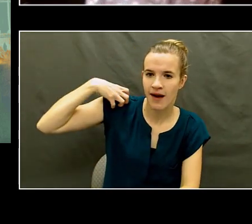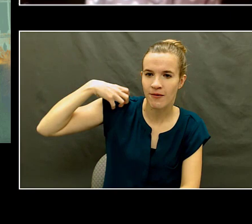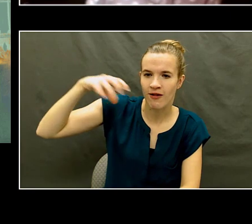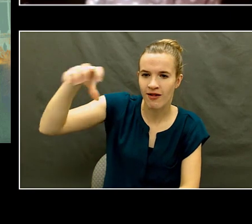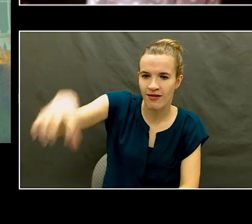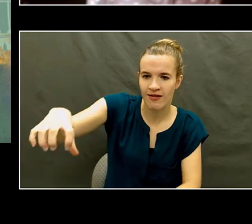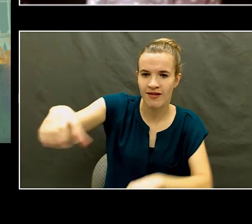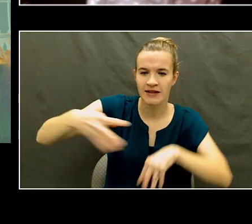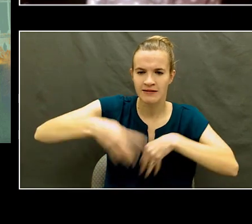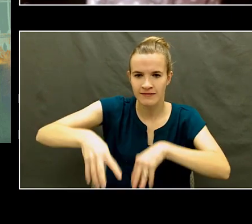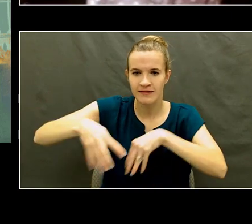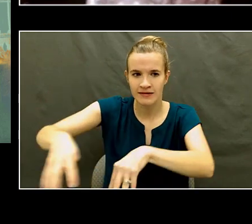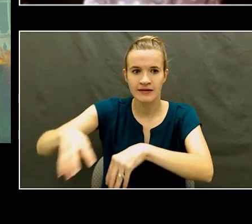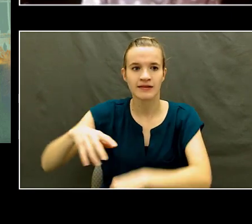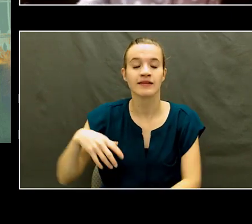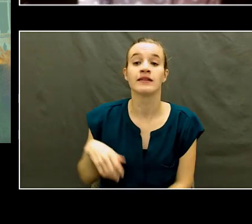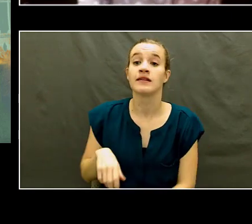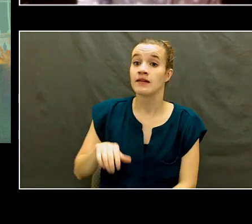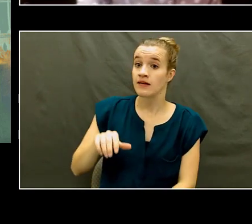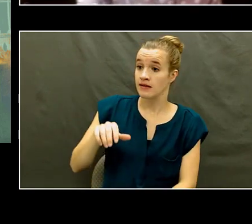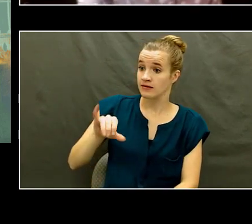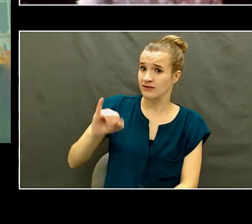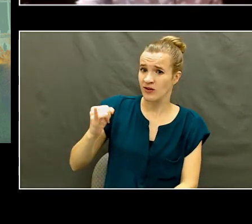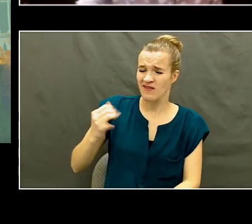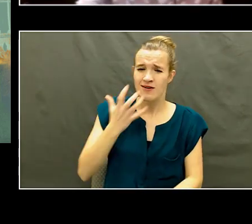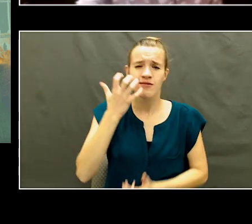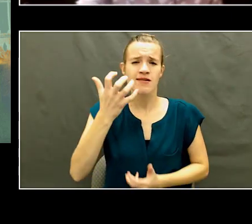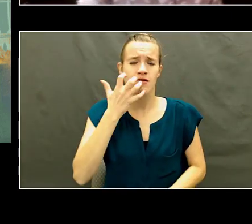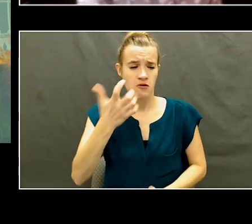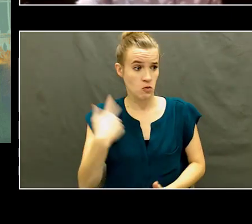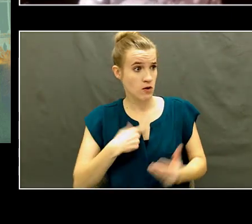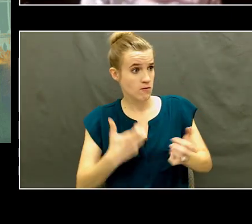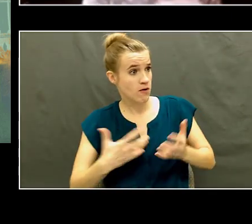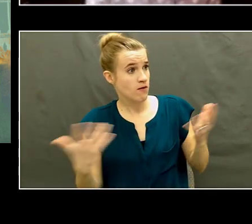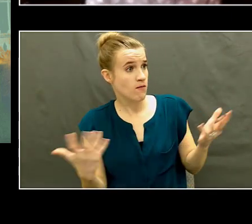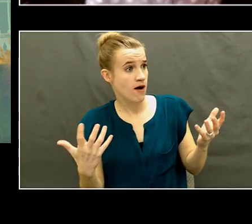want? The ADA. When do we want it? Now.